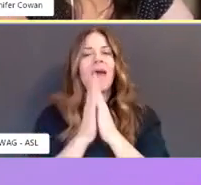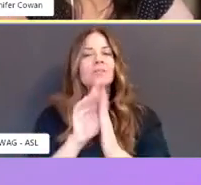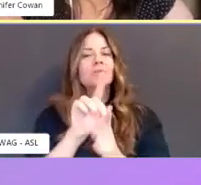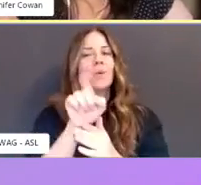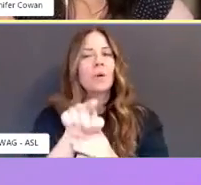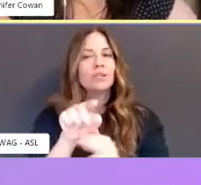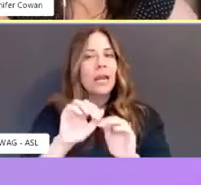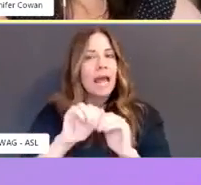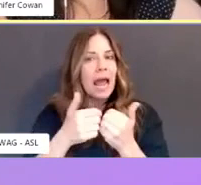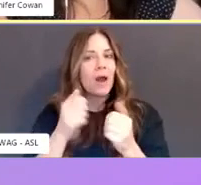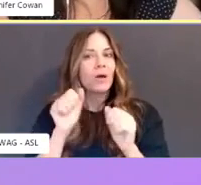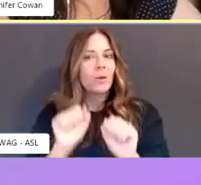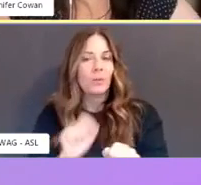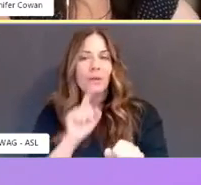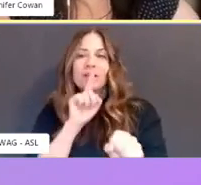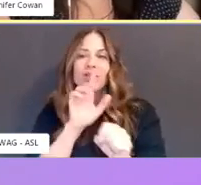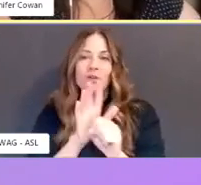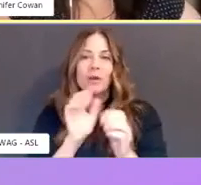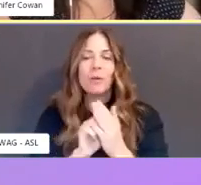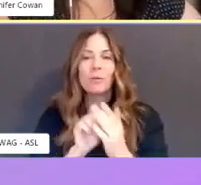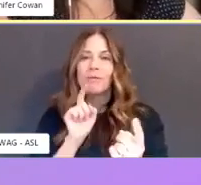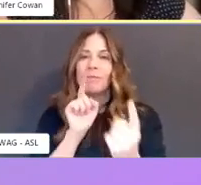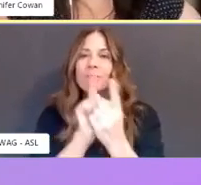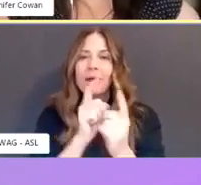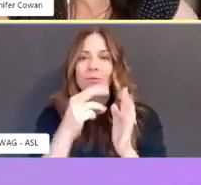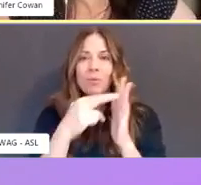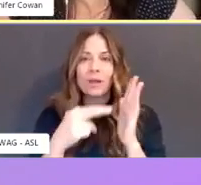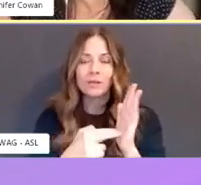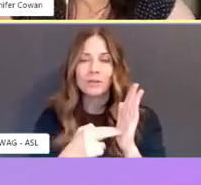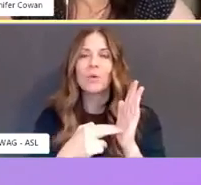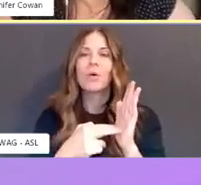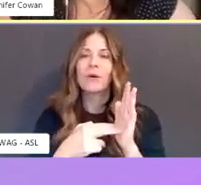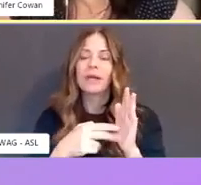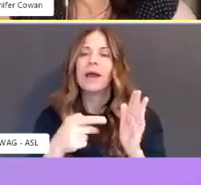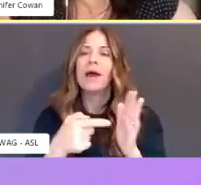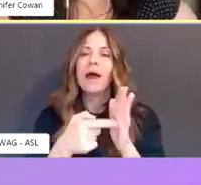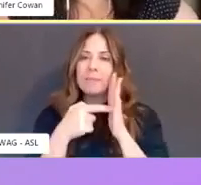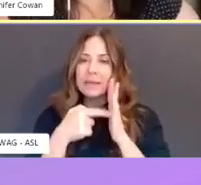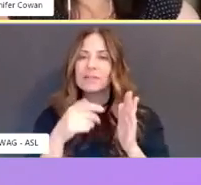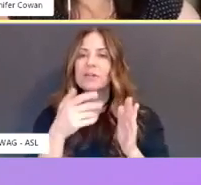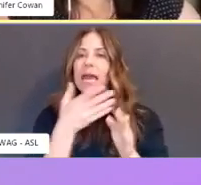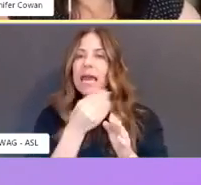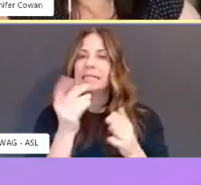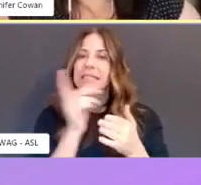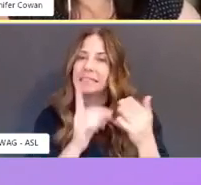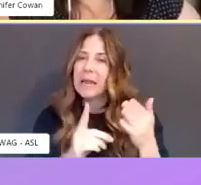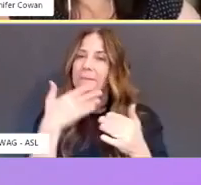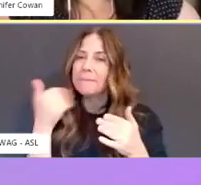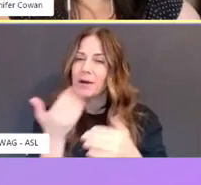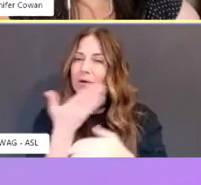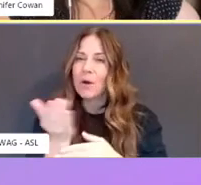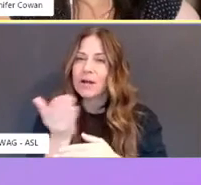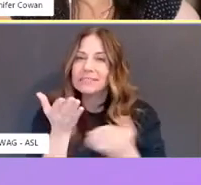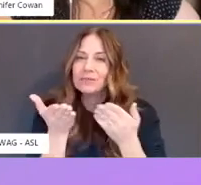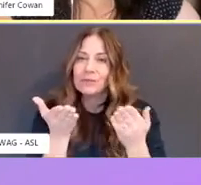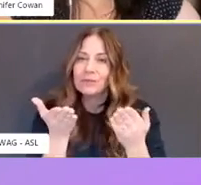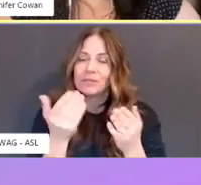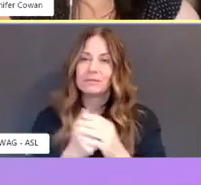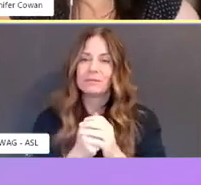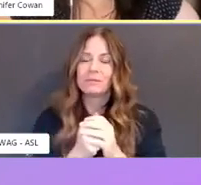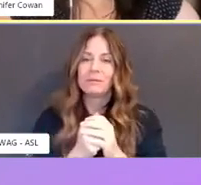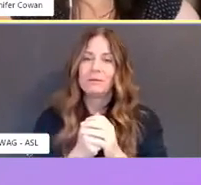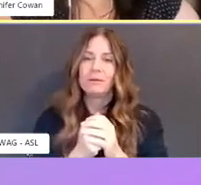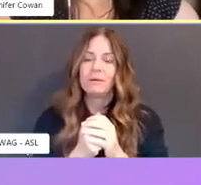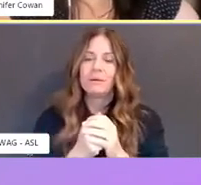So how can we ensure that we've met our regulatory obligations while also striving to design better products and services? And I've